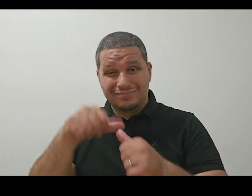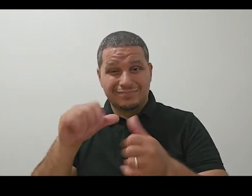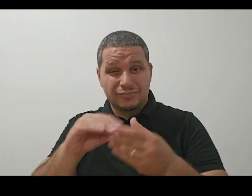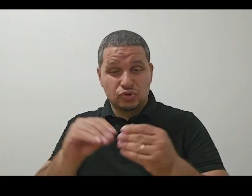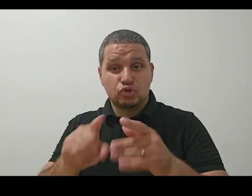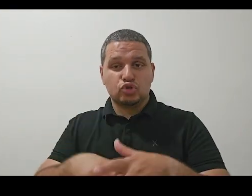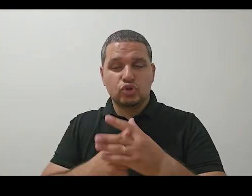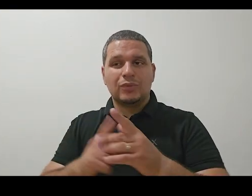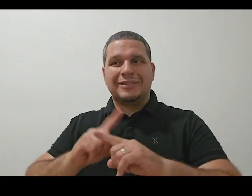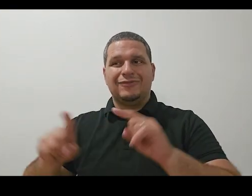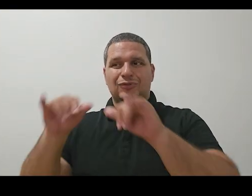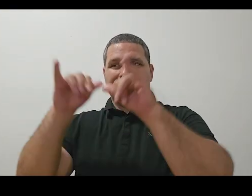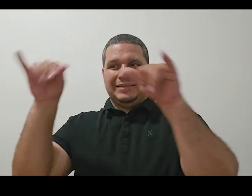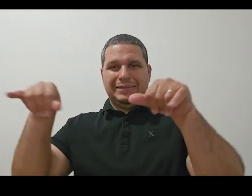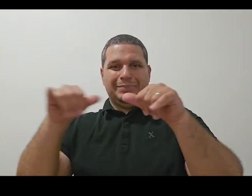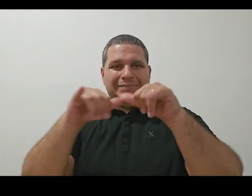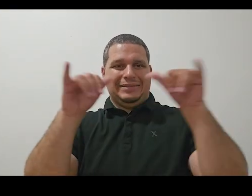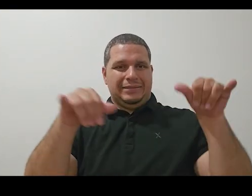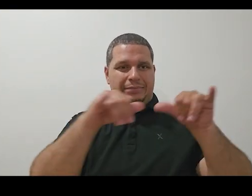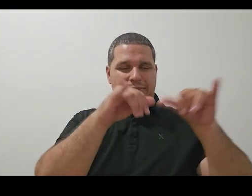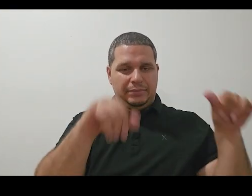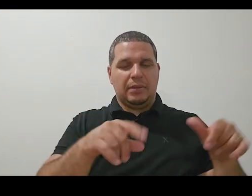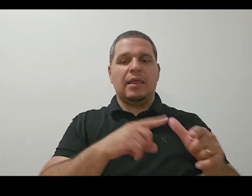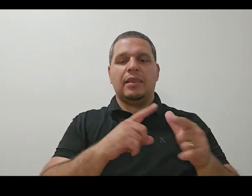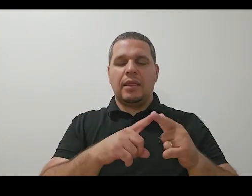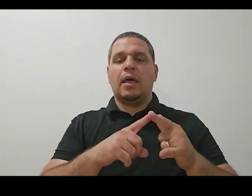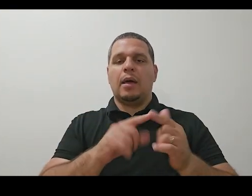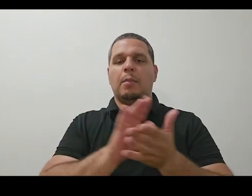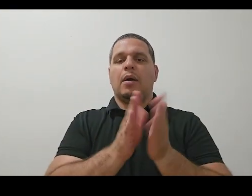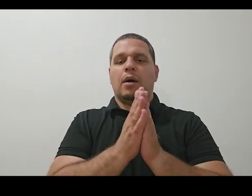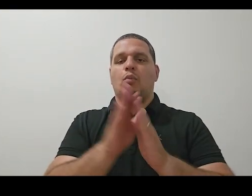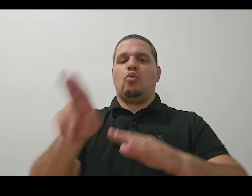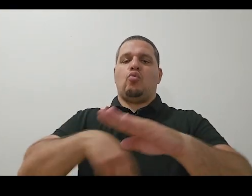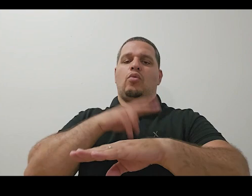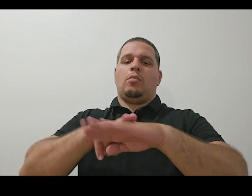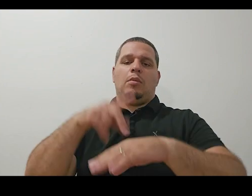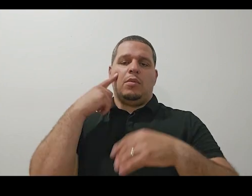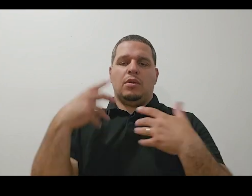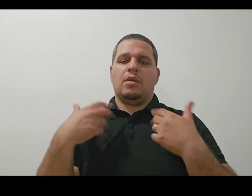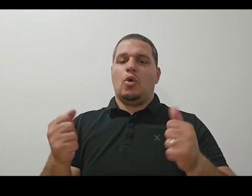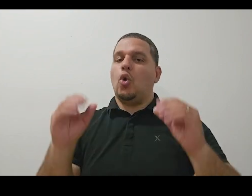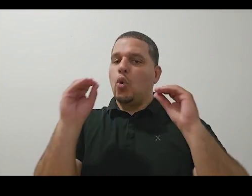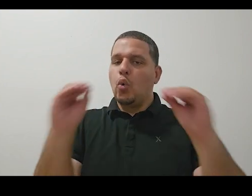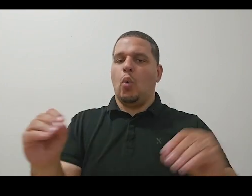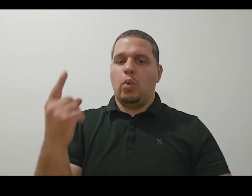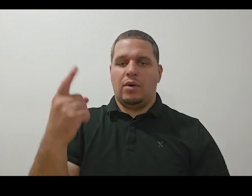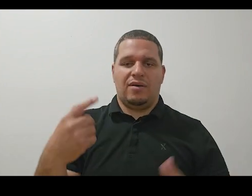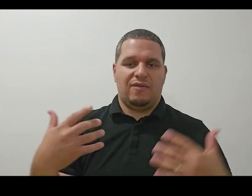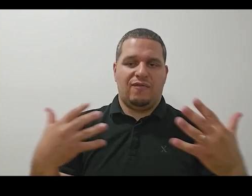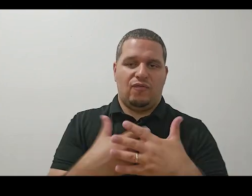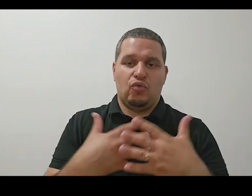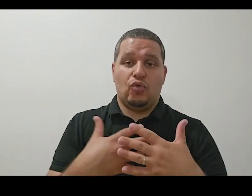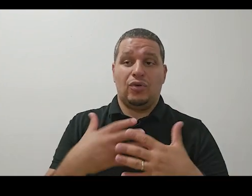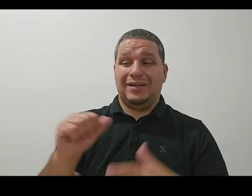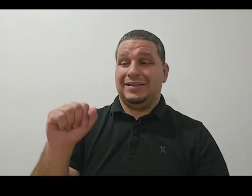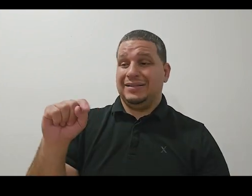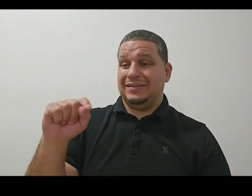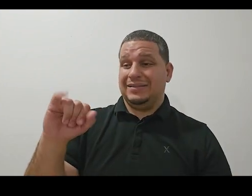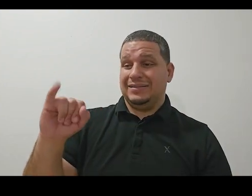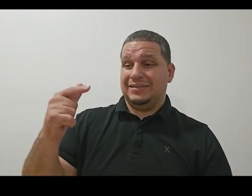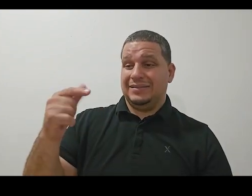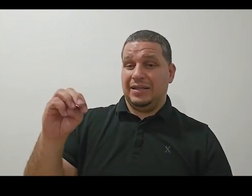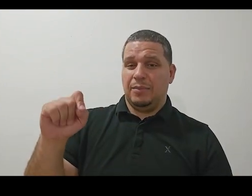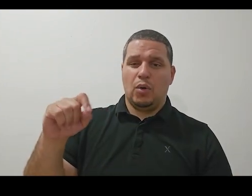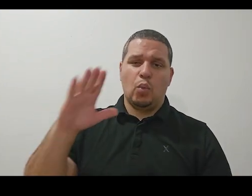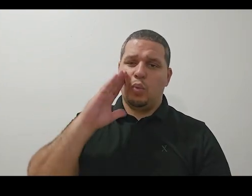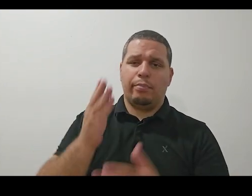like we mentioned earlier. We start at the different systems, then we get all normalized mental health, and no one would be afraid, and the